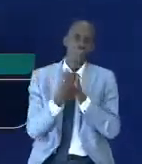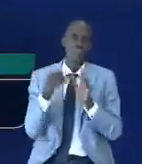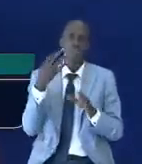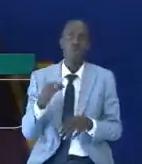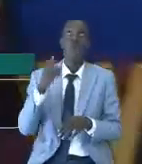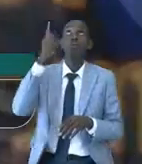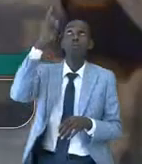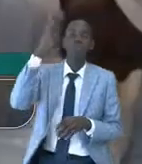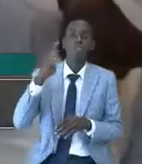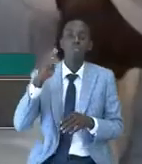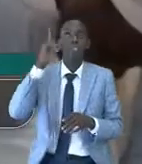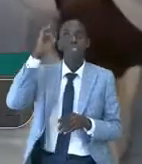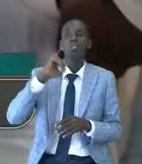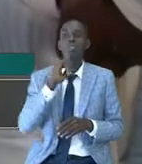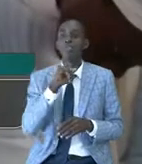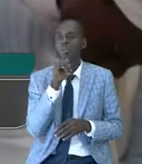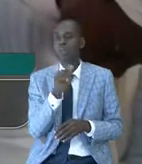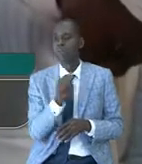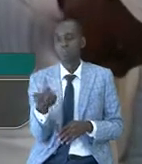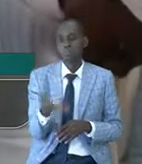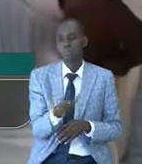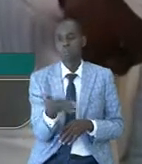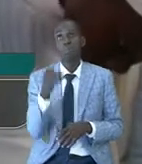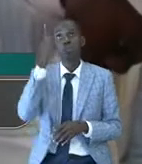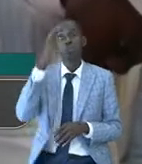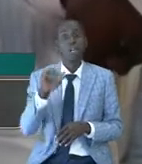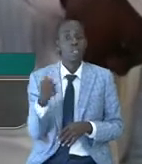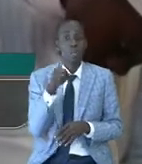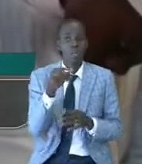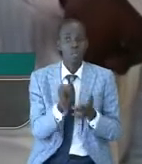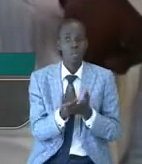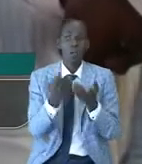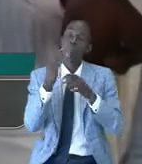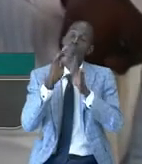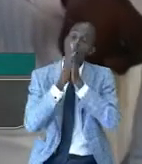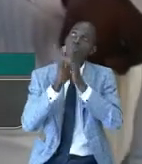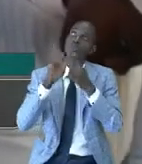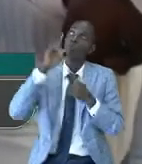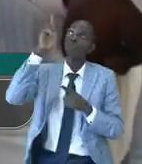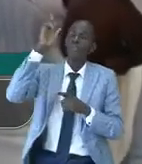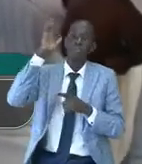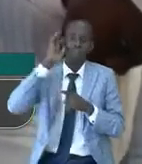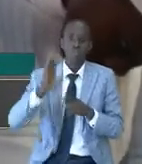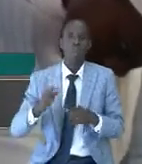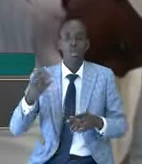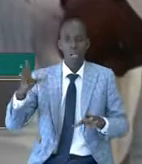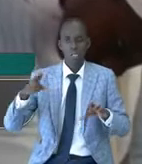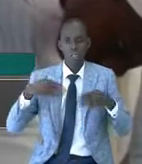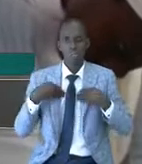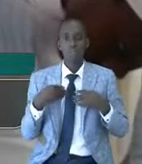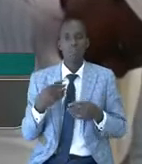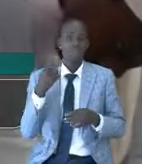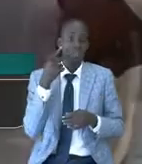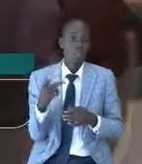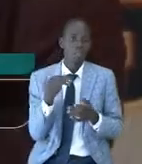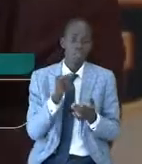is impartial. Whosoever comes, he will receive. Behold that mark. He is a